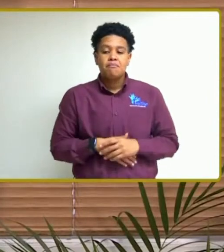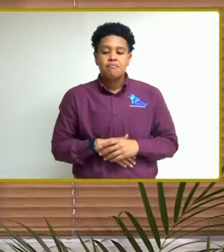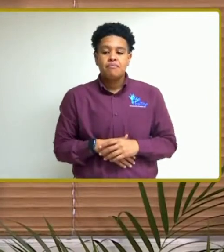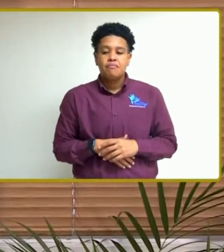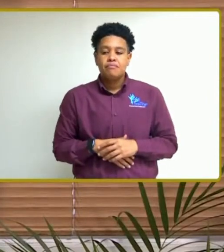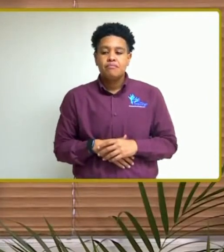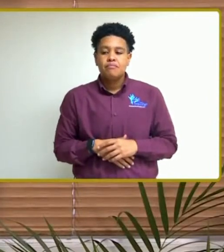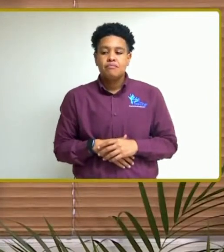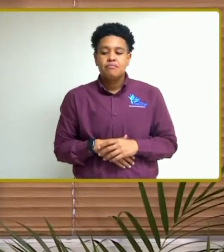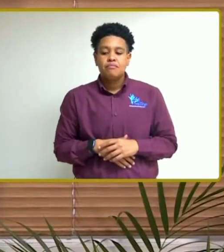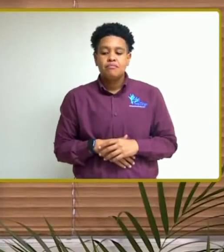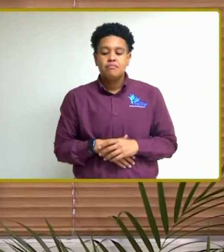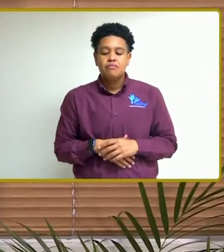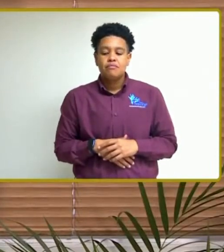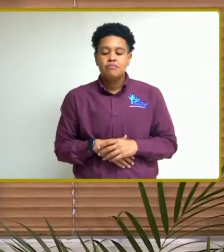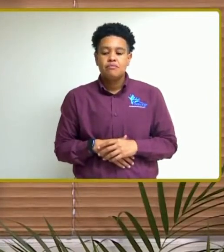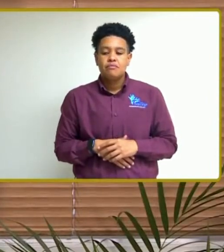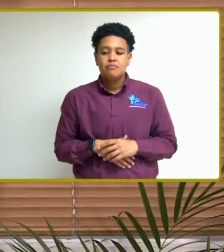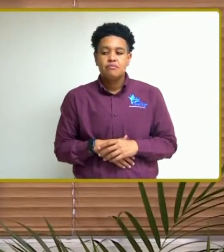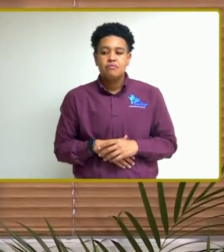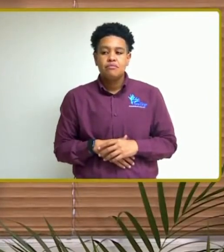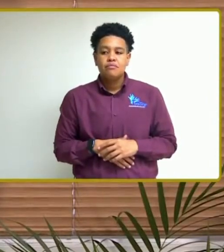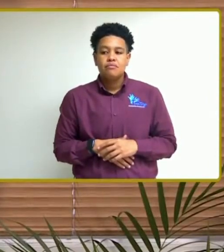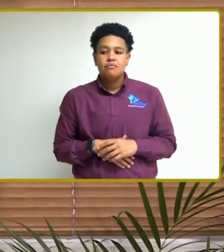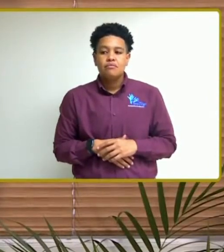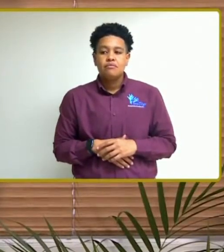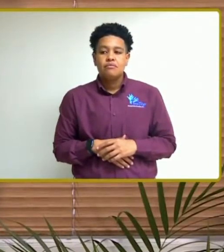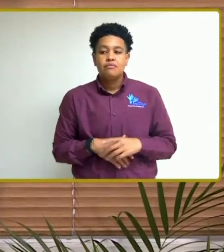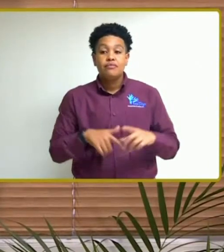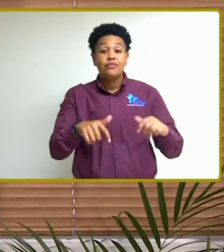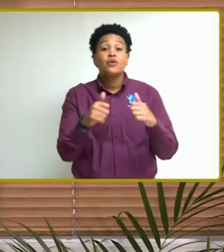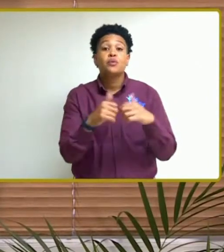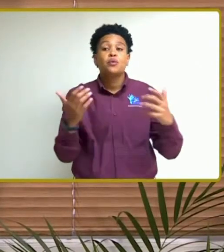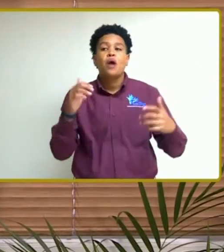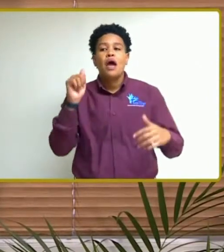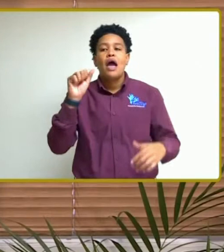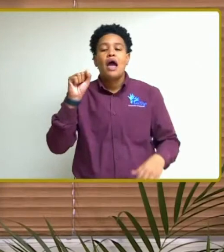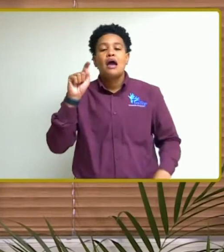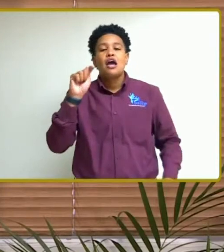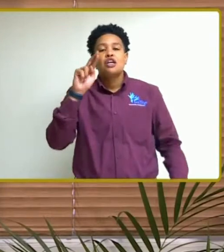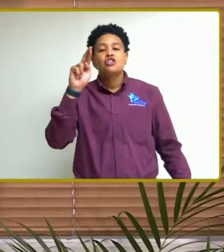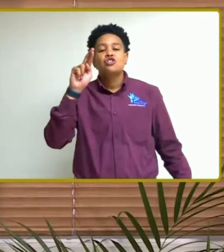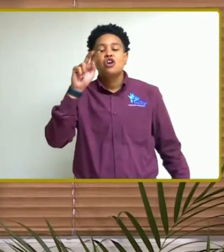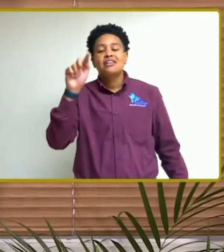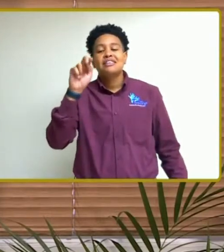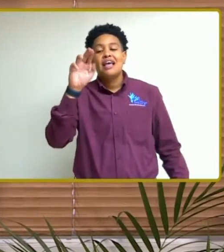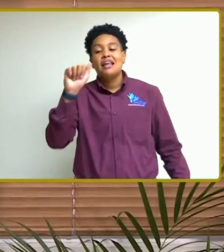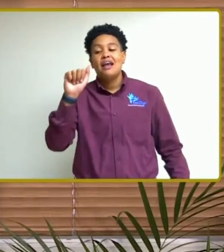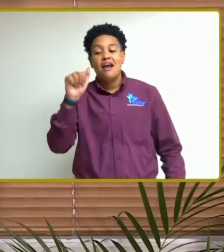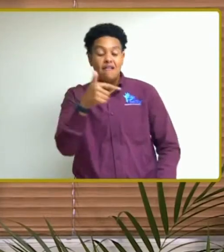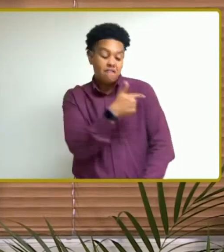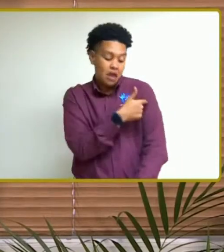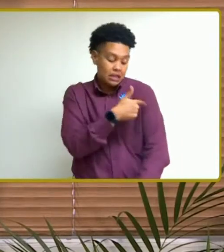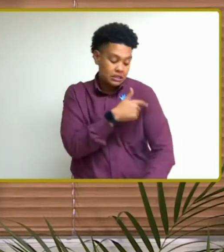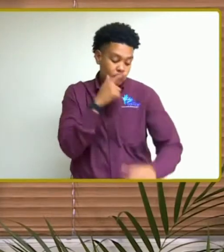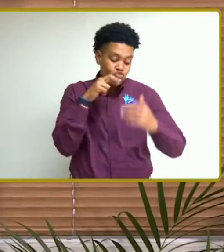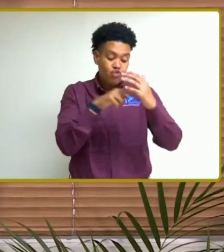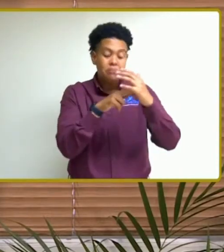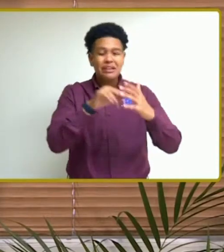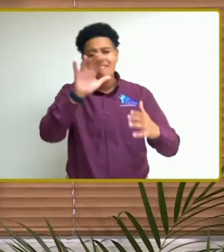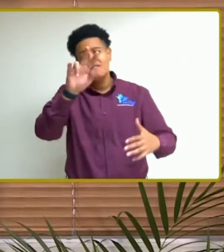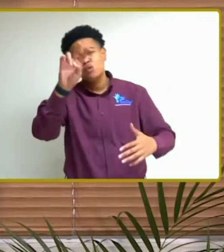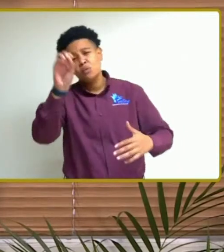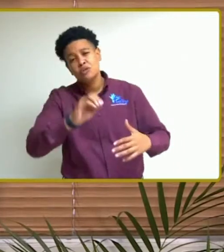of course, with the AstraZeneca vaccine. The number represents some 52% of our